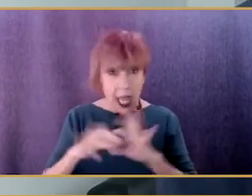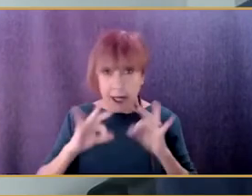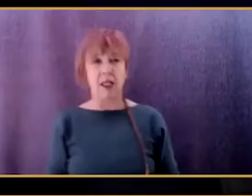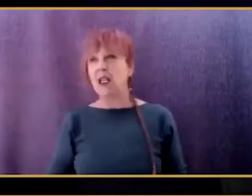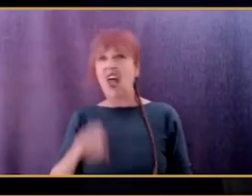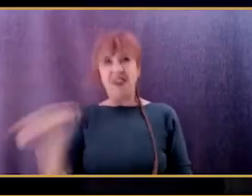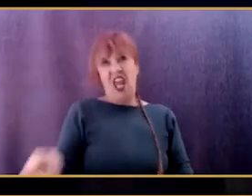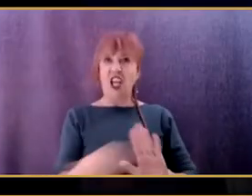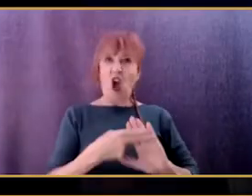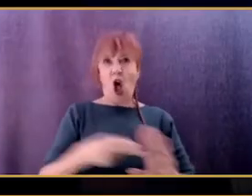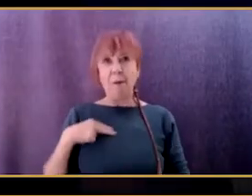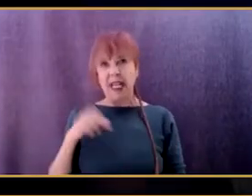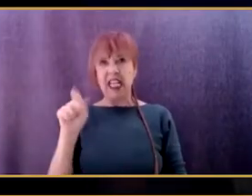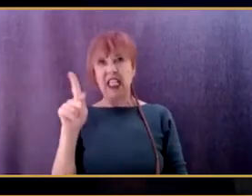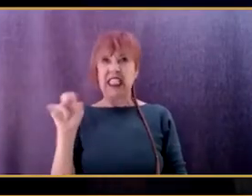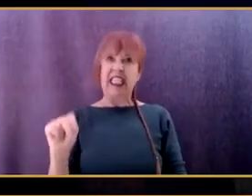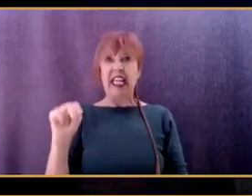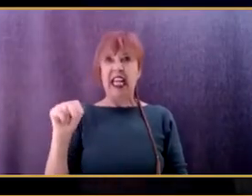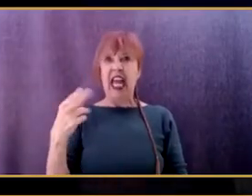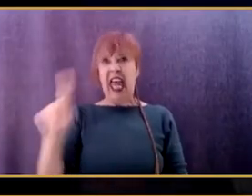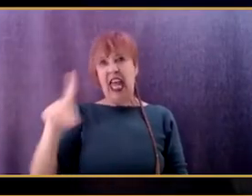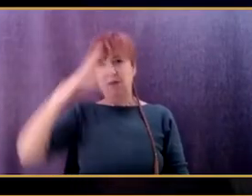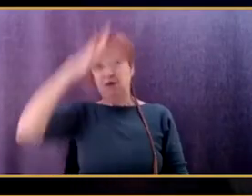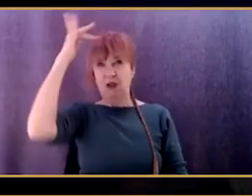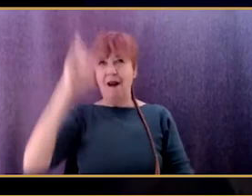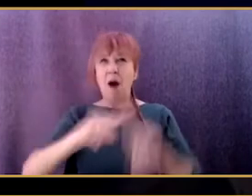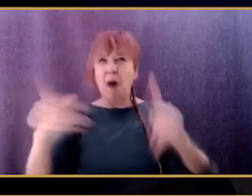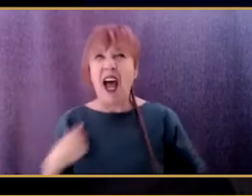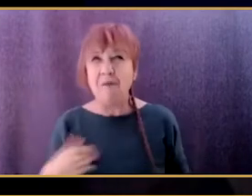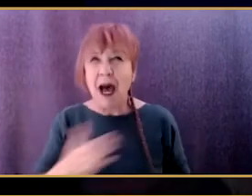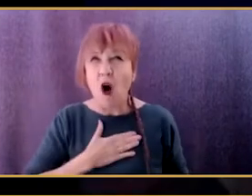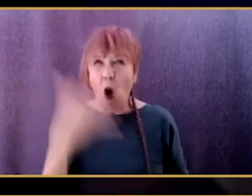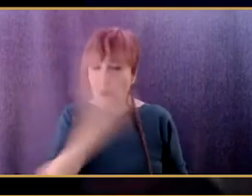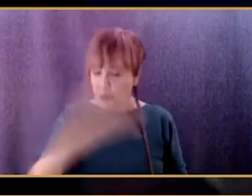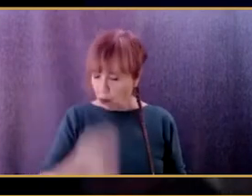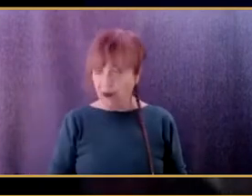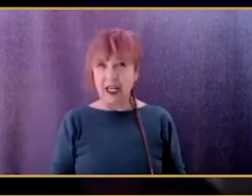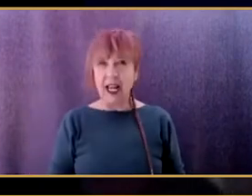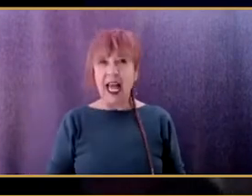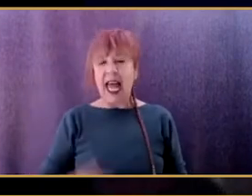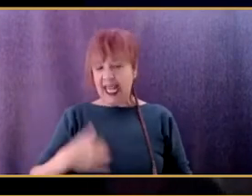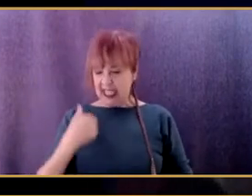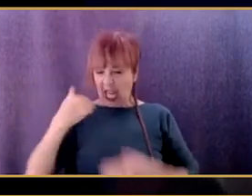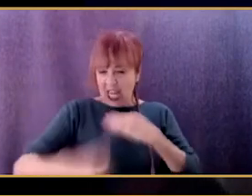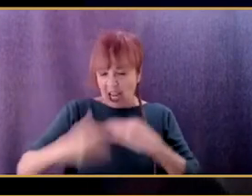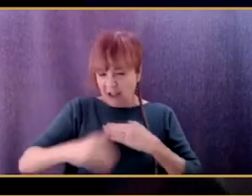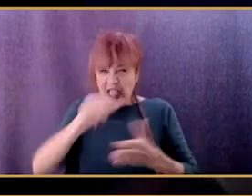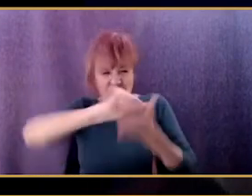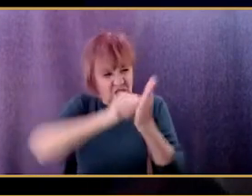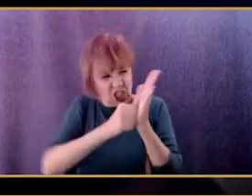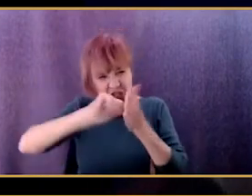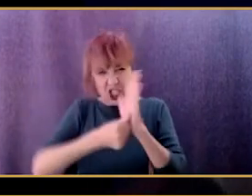later given to an archival performance by Patricia Smith Of her poem, Skinhead Bold white words pop and